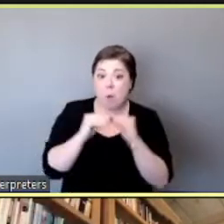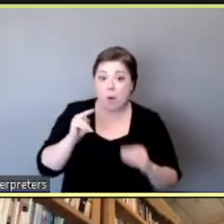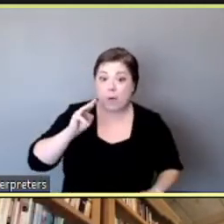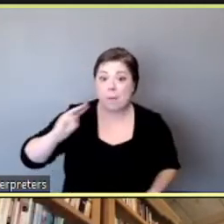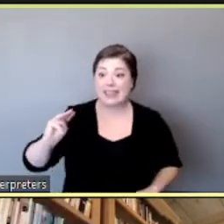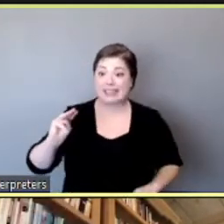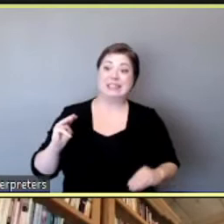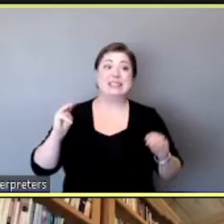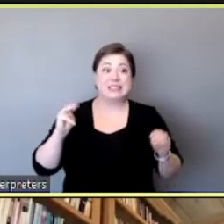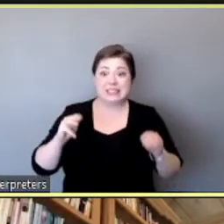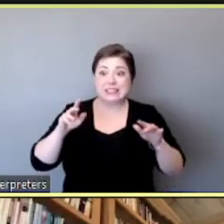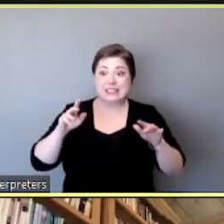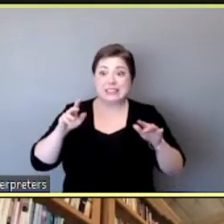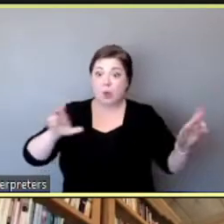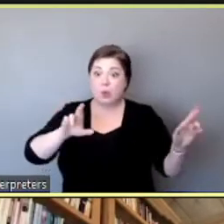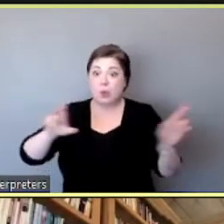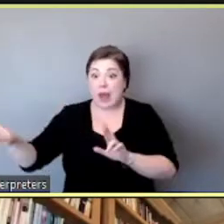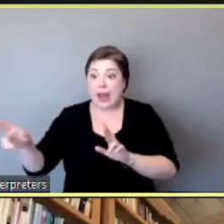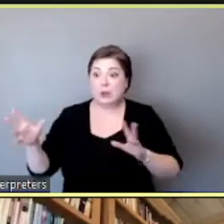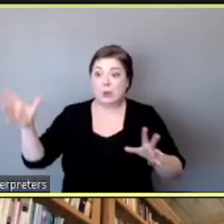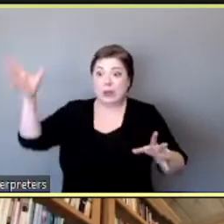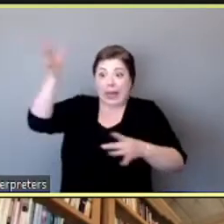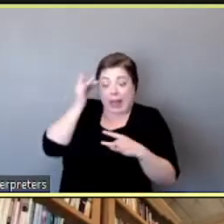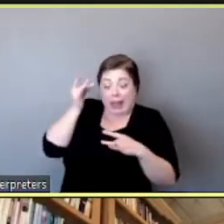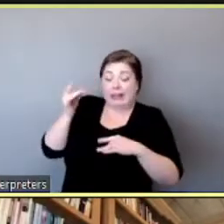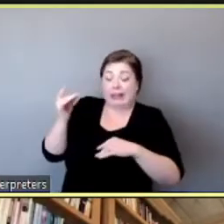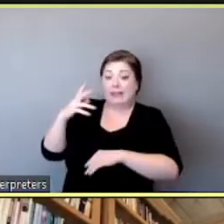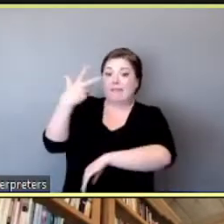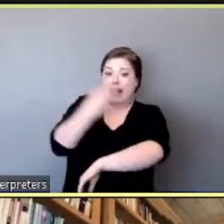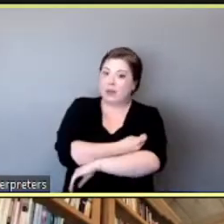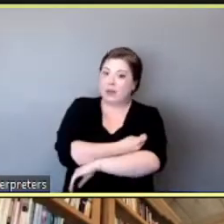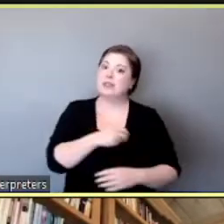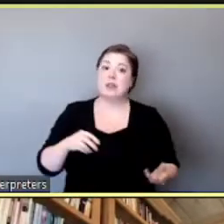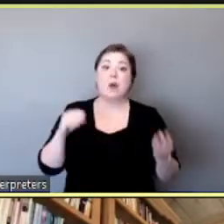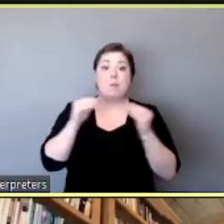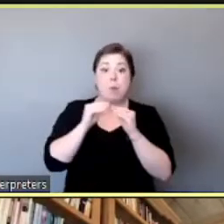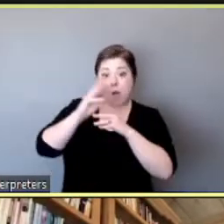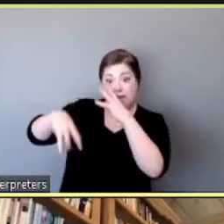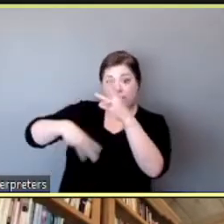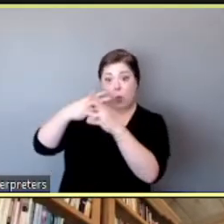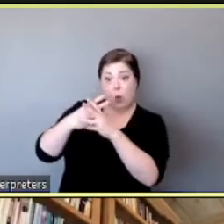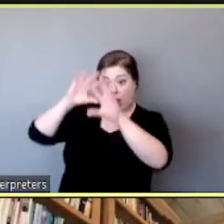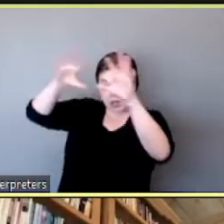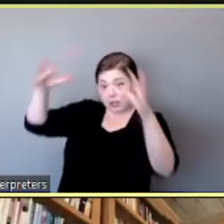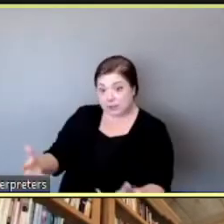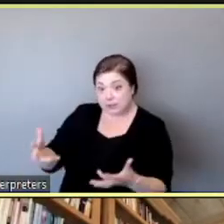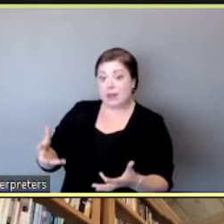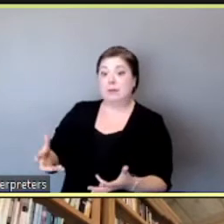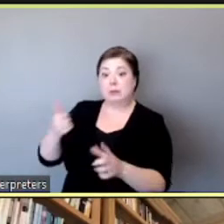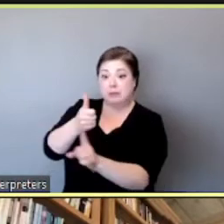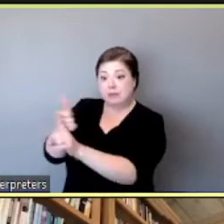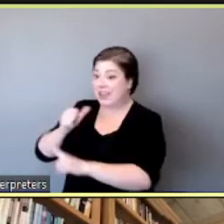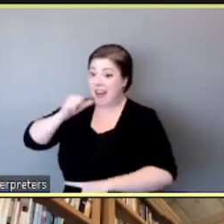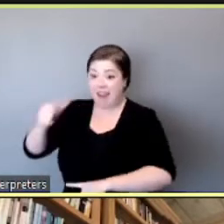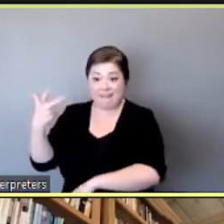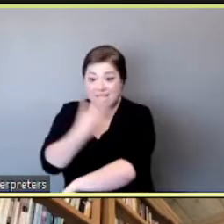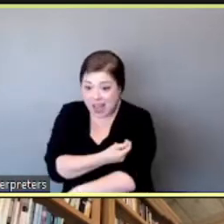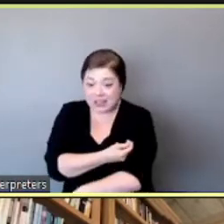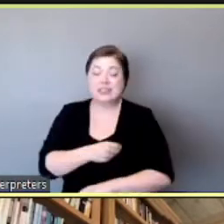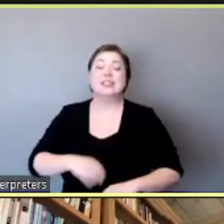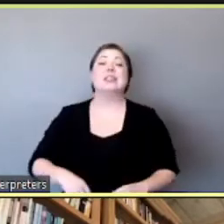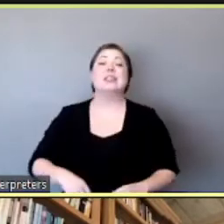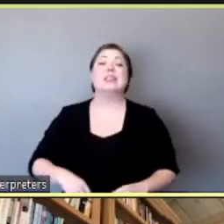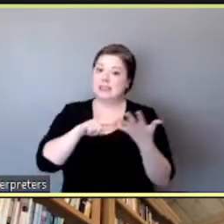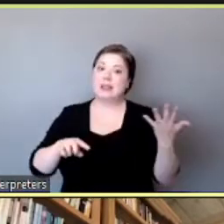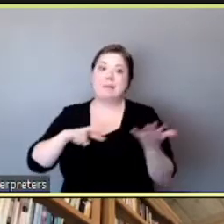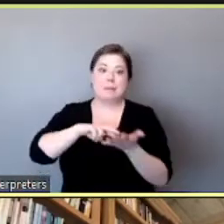virus, the more world citizens we have who aren't vaccinated, the more